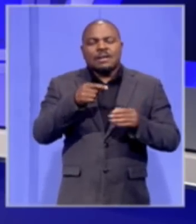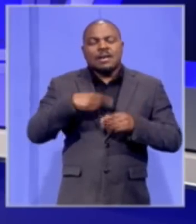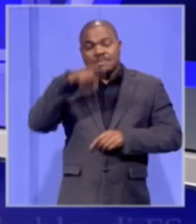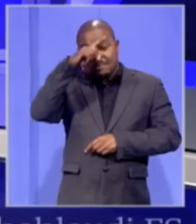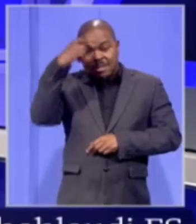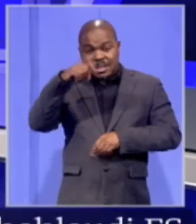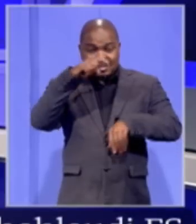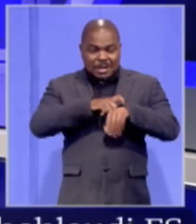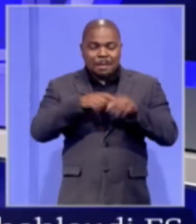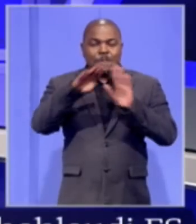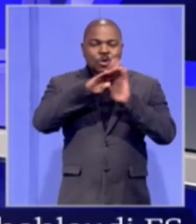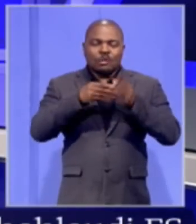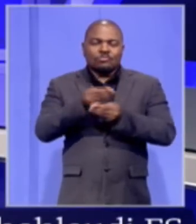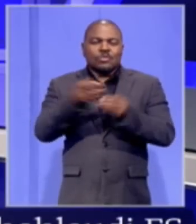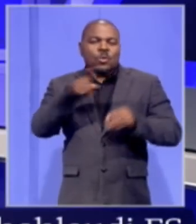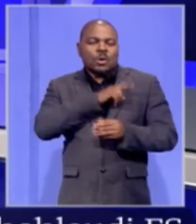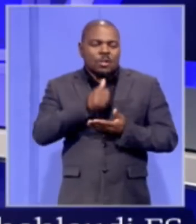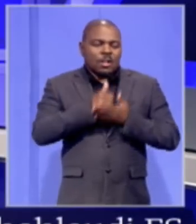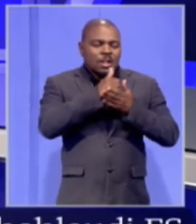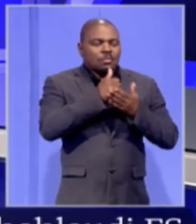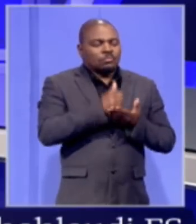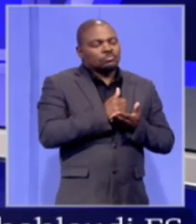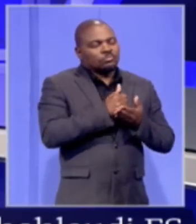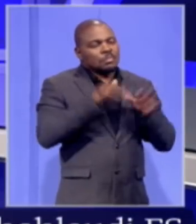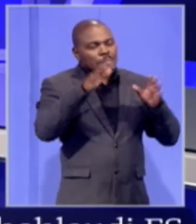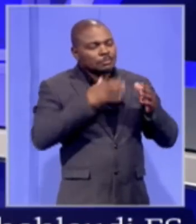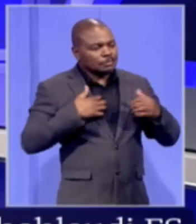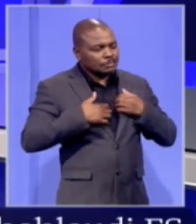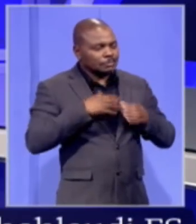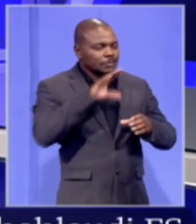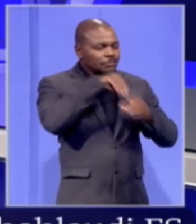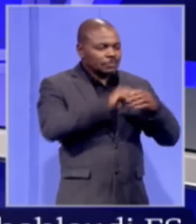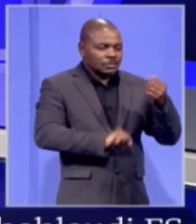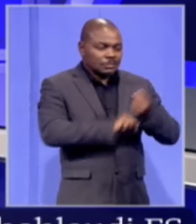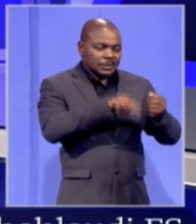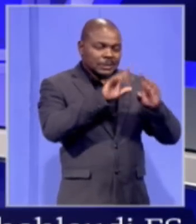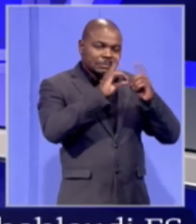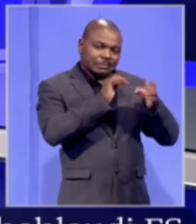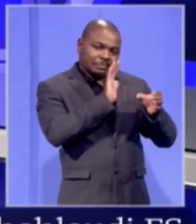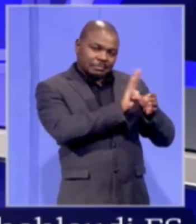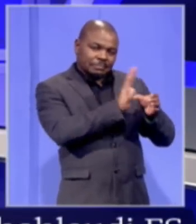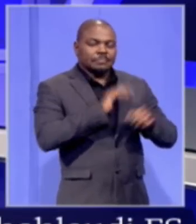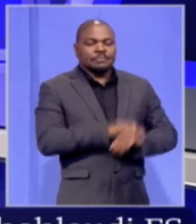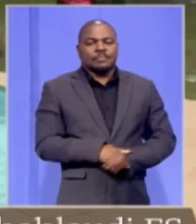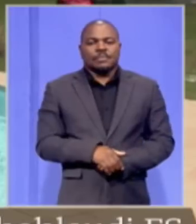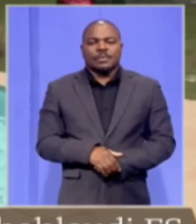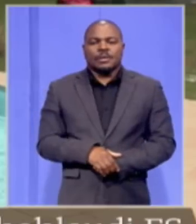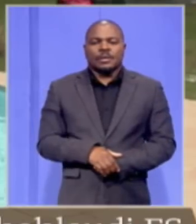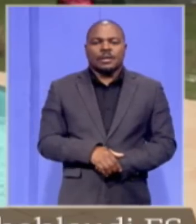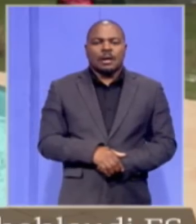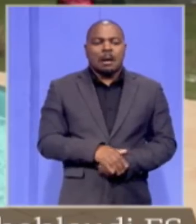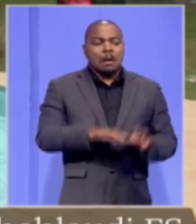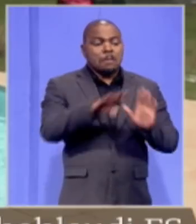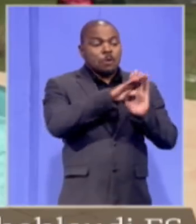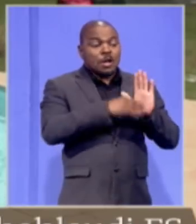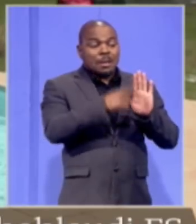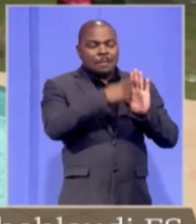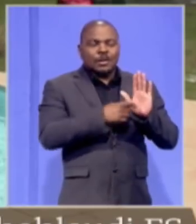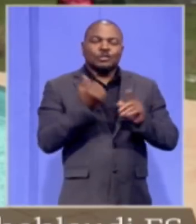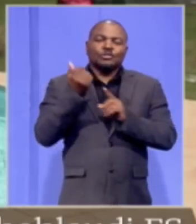sa lehlabula ho tlisa kgolo le ho nyolla thahasello lefapheng. Letsholo lena le